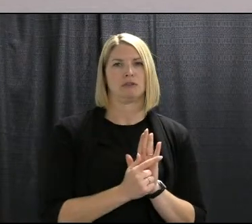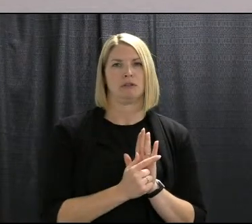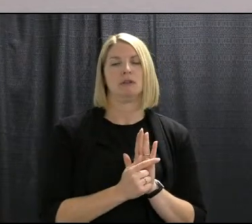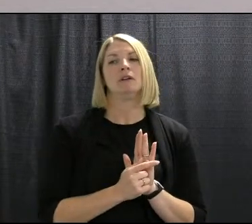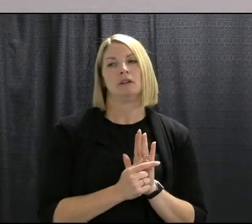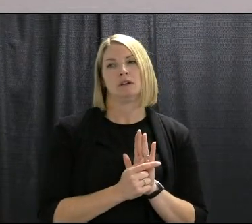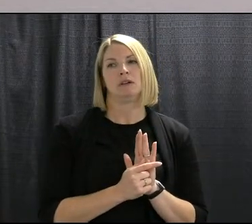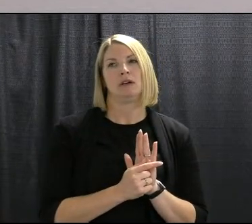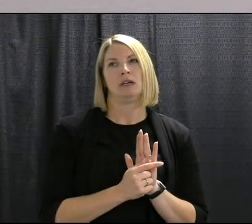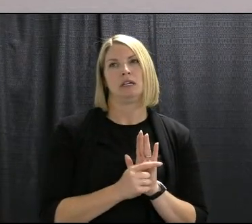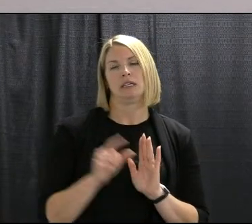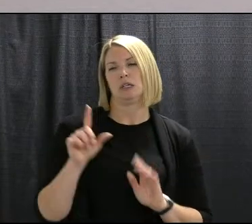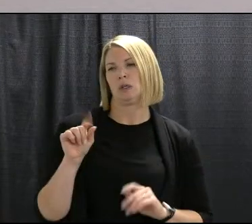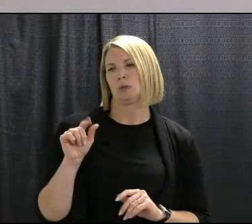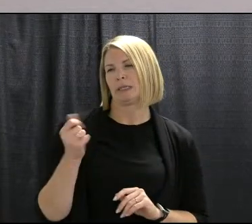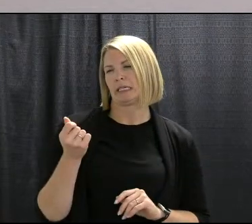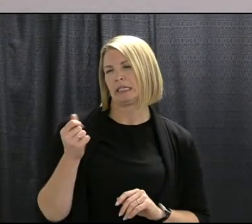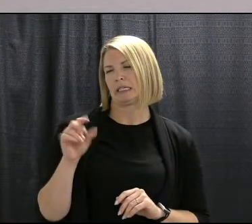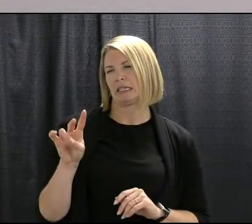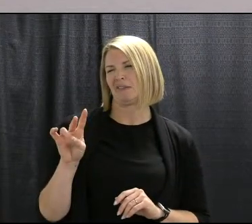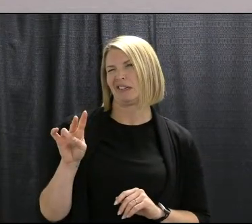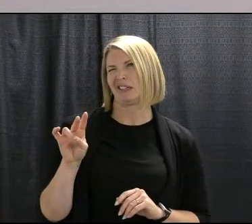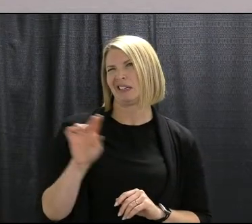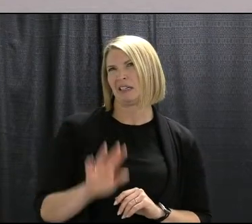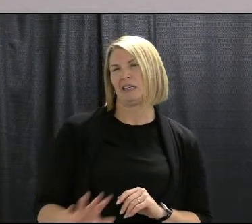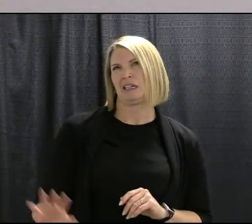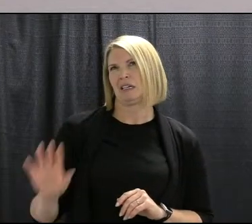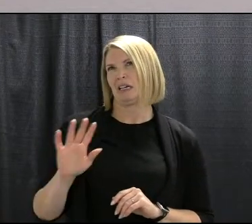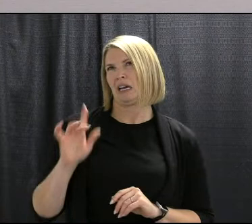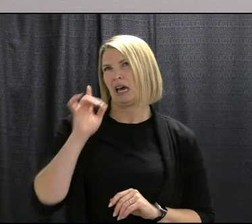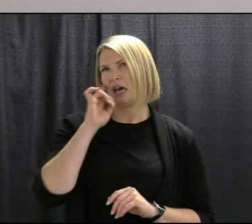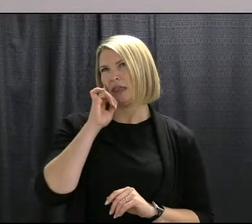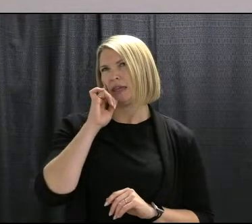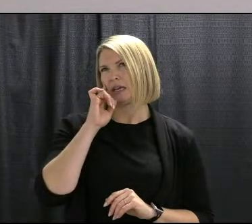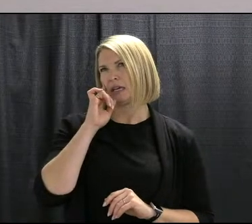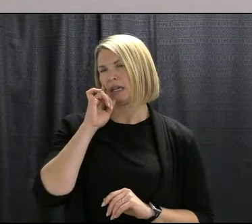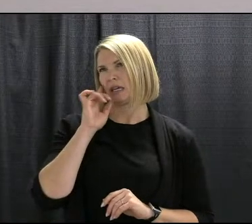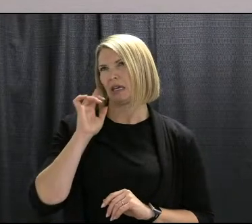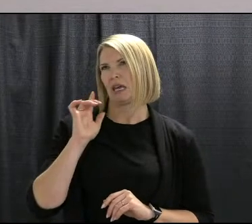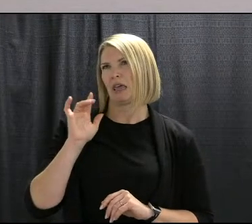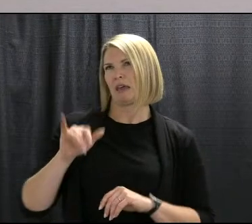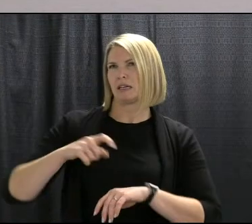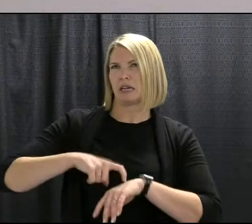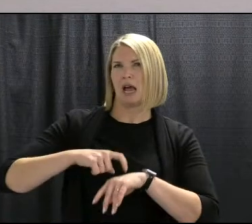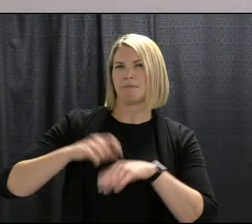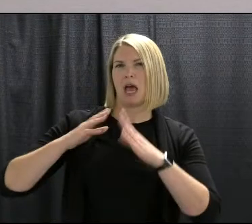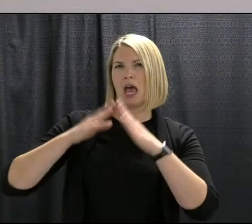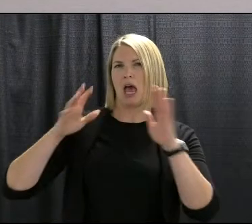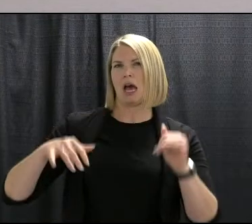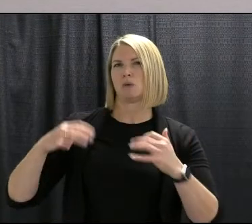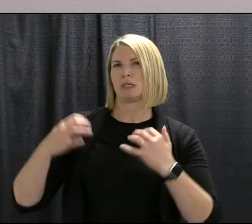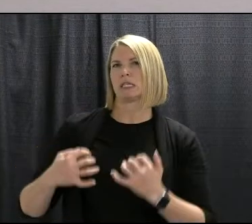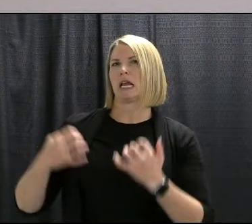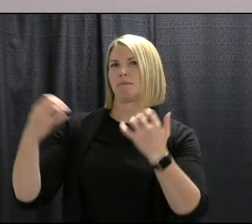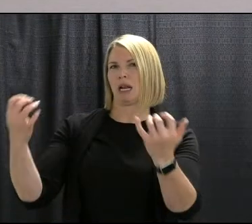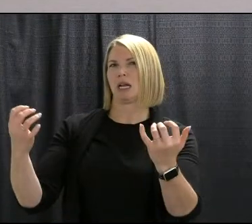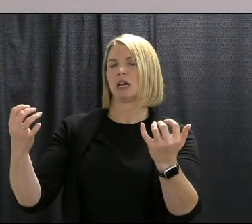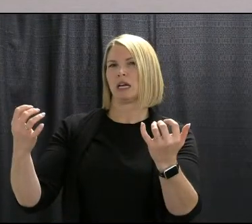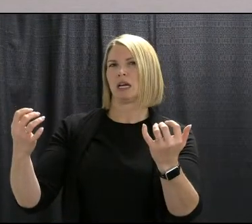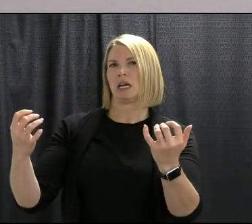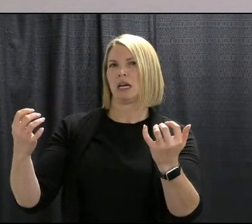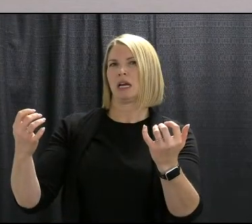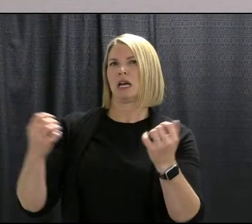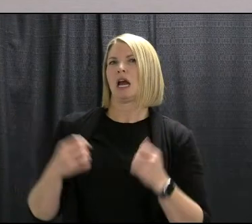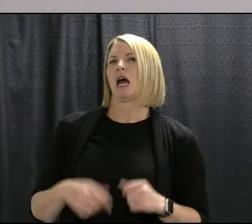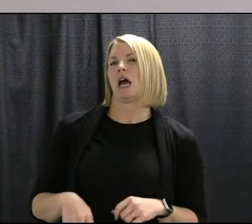has been done, I think that was 2017, I think it was inspired by PMR in the House of Assembly. Because I think it's safe to say, and I speak for all of us, that we're all on